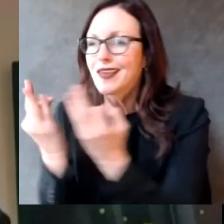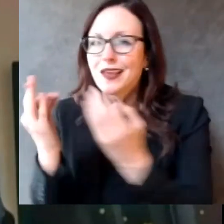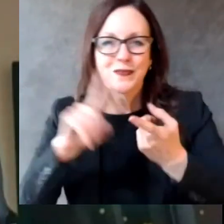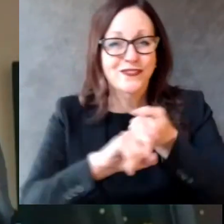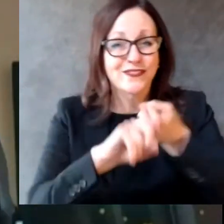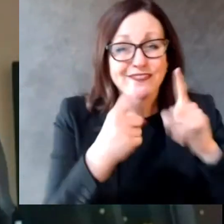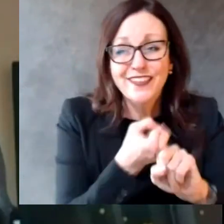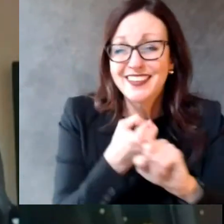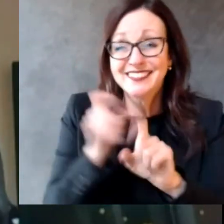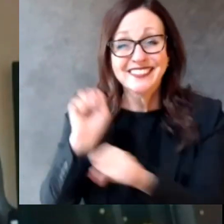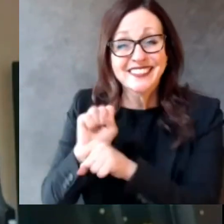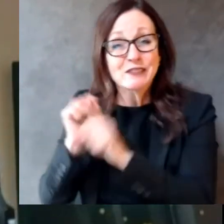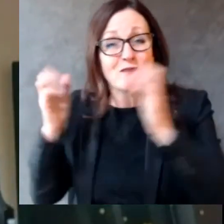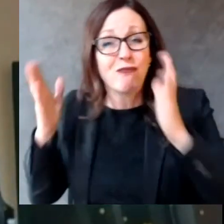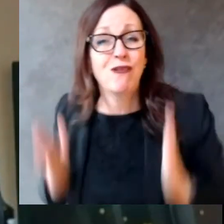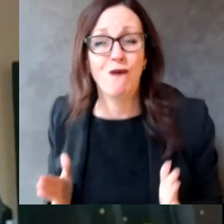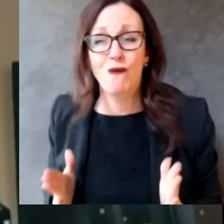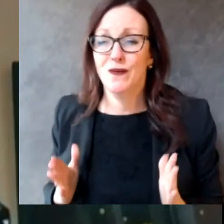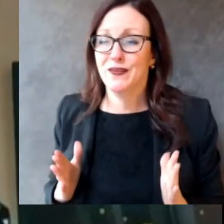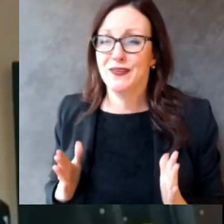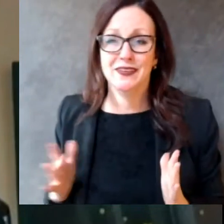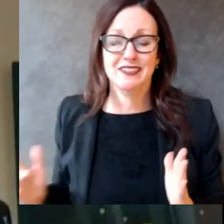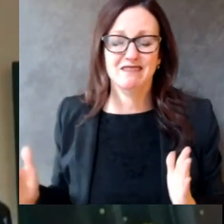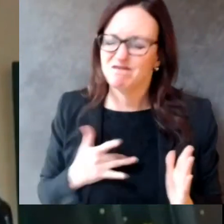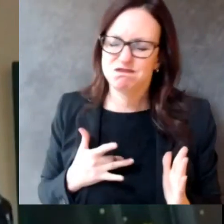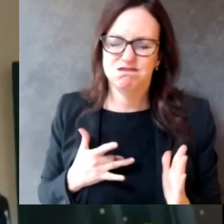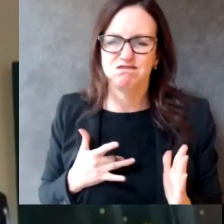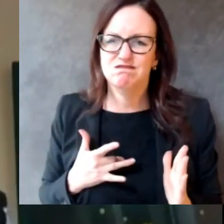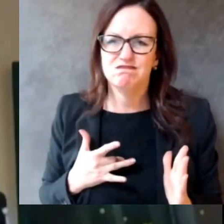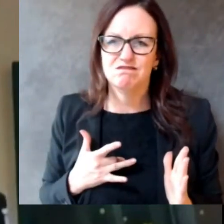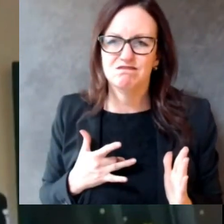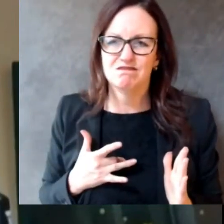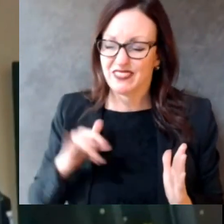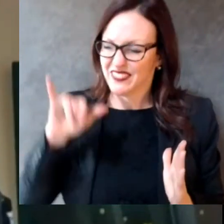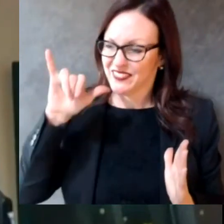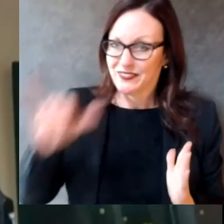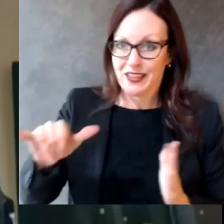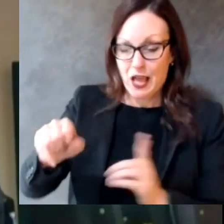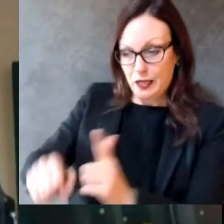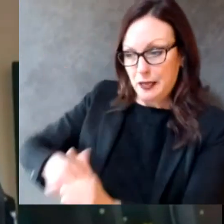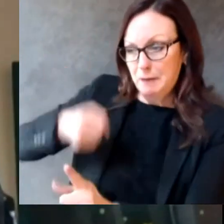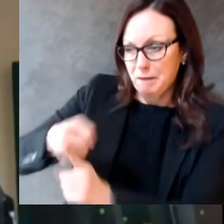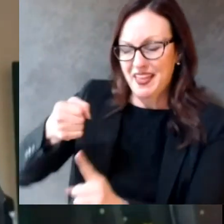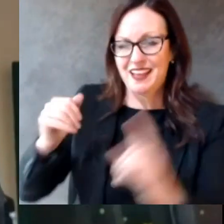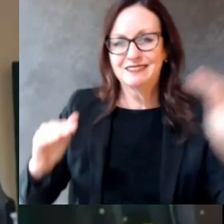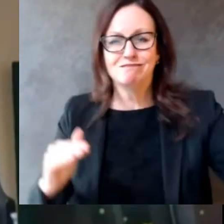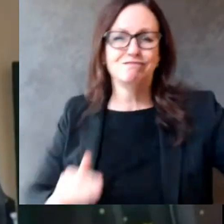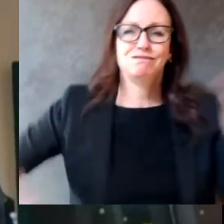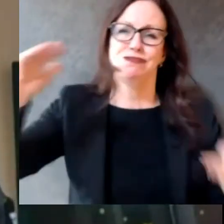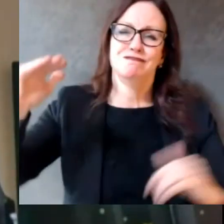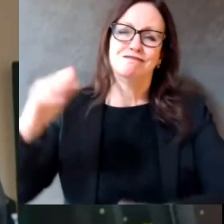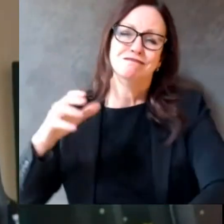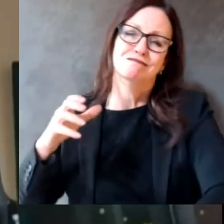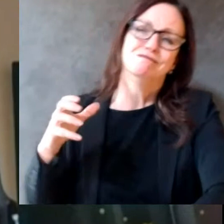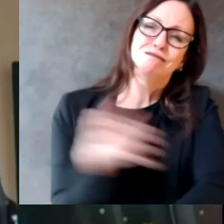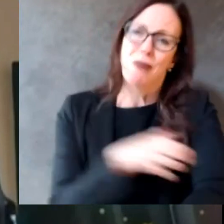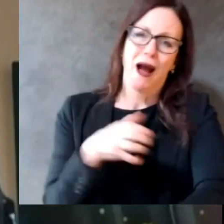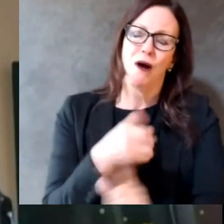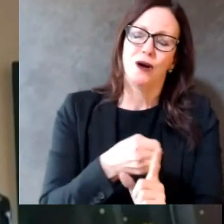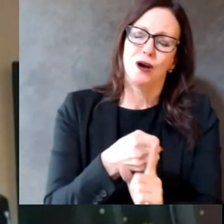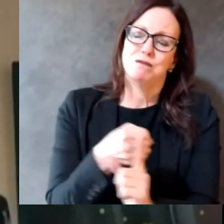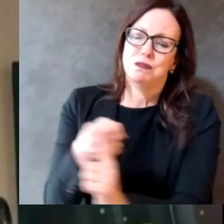effective tool to get through this pandemic. And the more of us who get vaccinated, the faster we can get